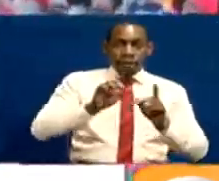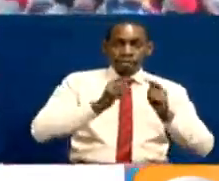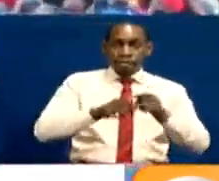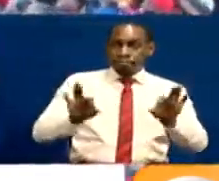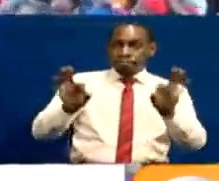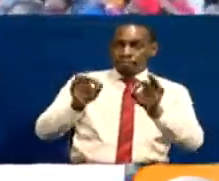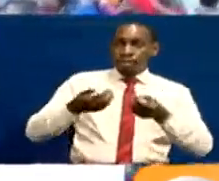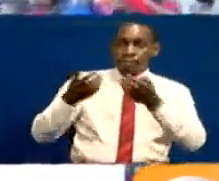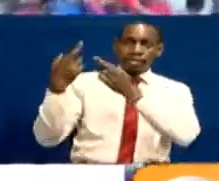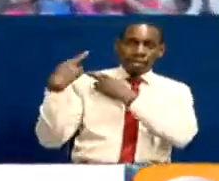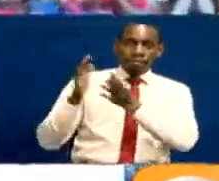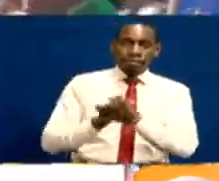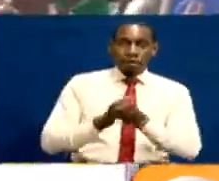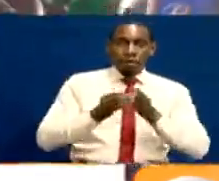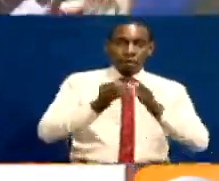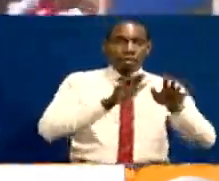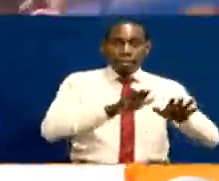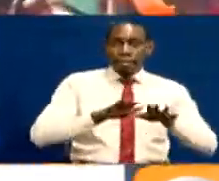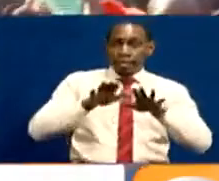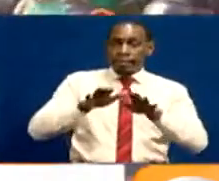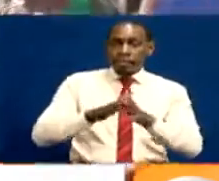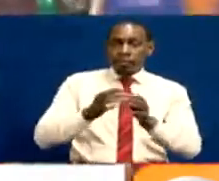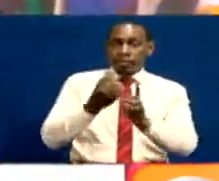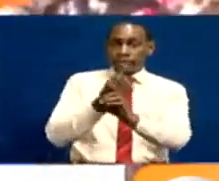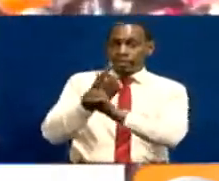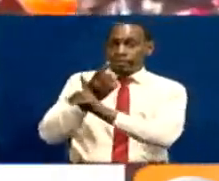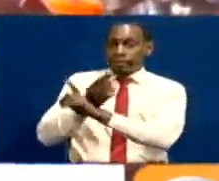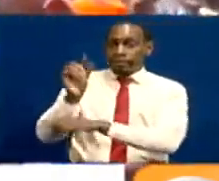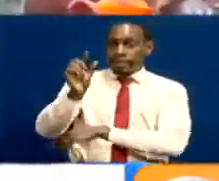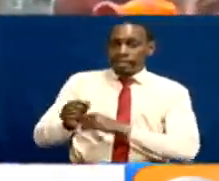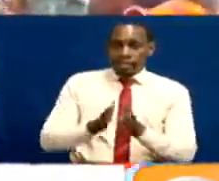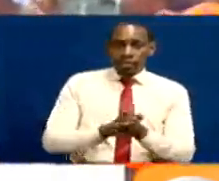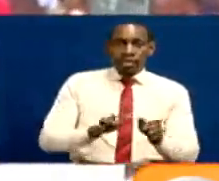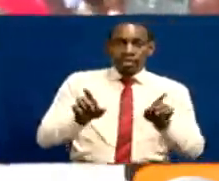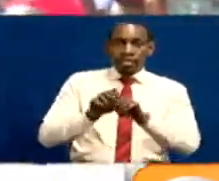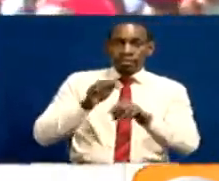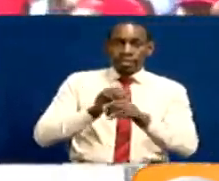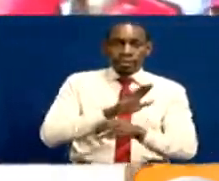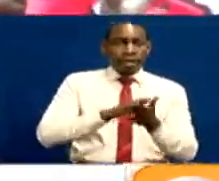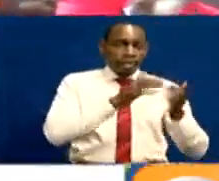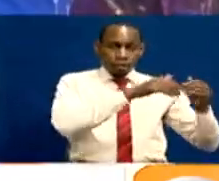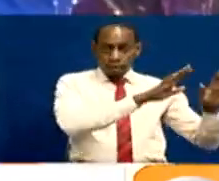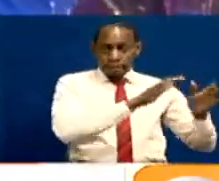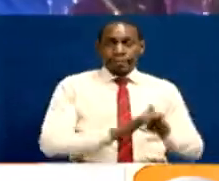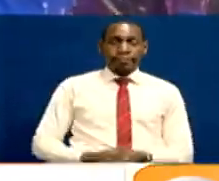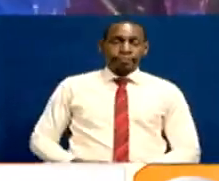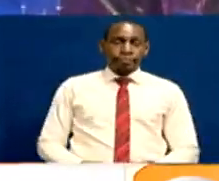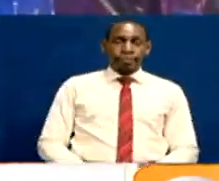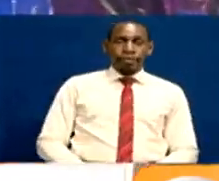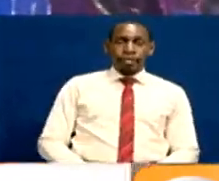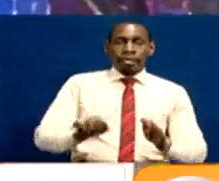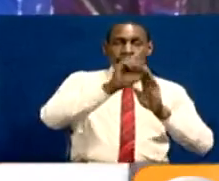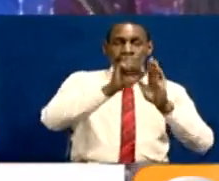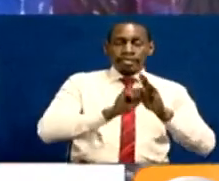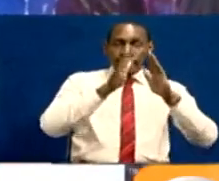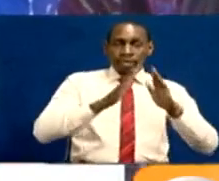forward, tasking them with roles to lead his campaigns in their respective regions, even during his absence. State